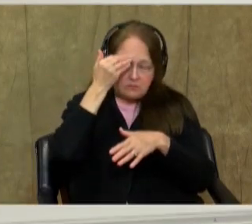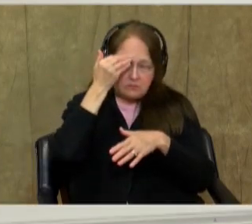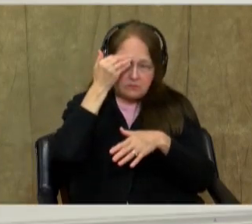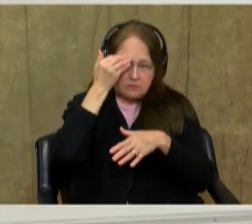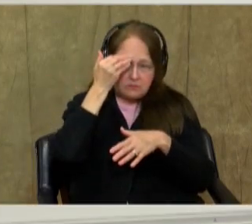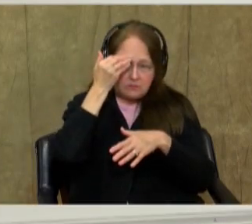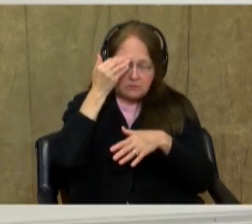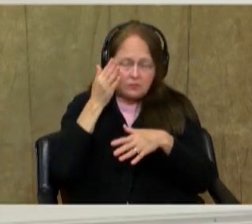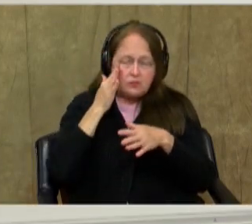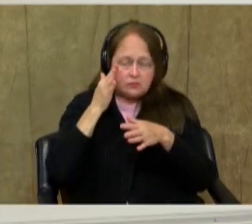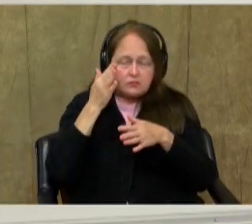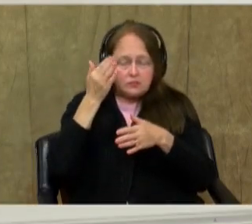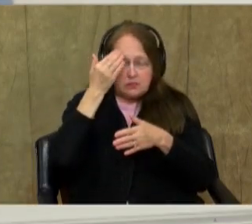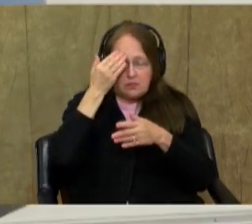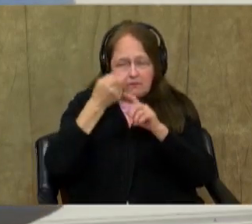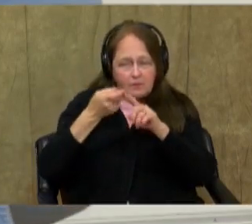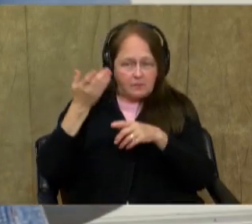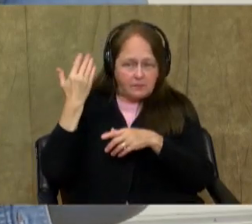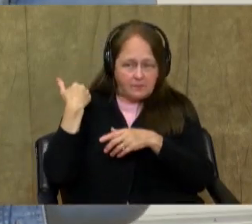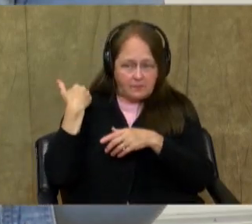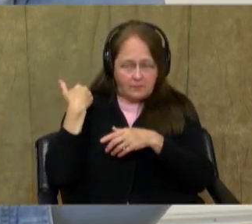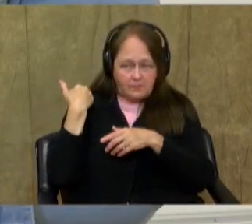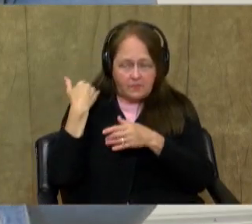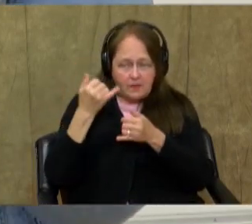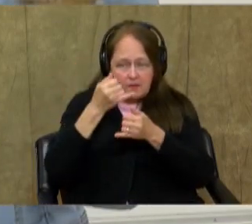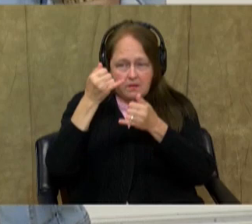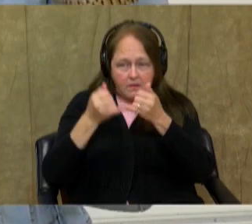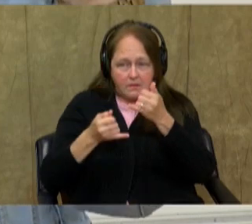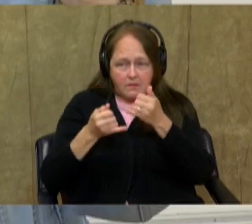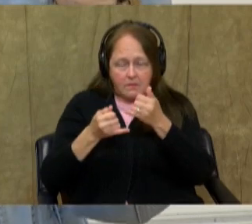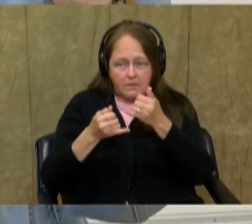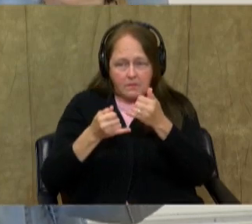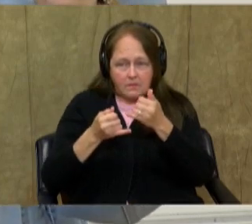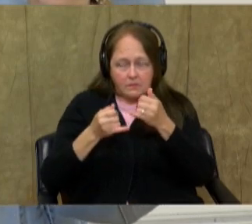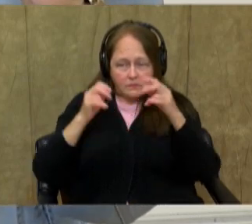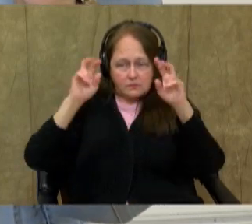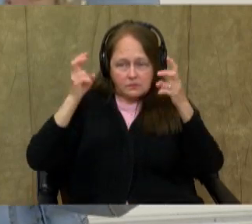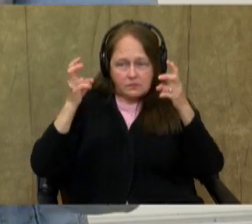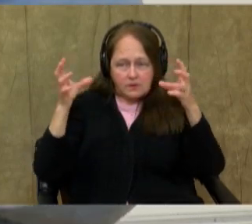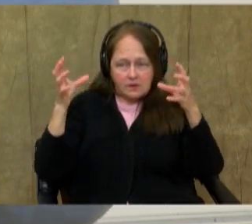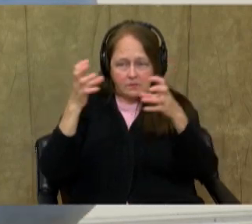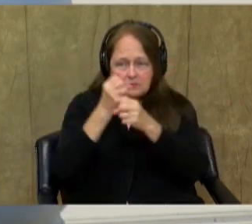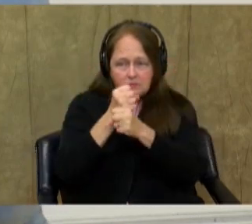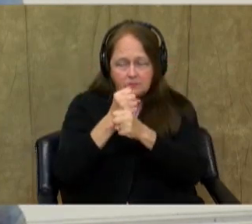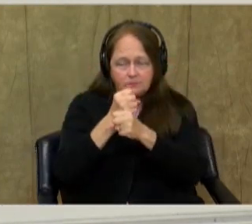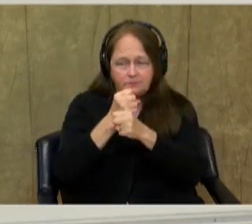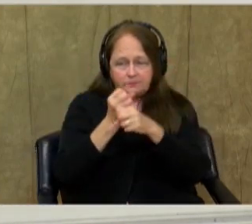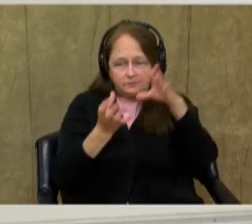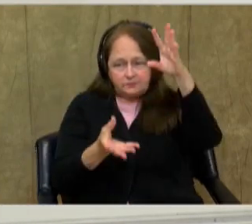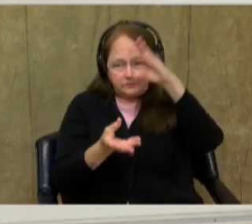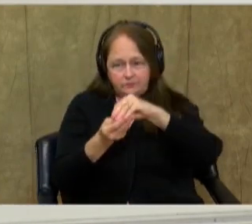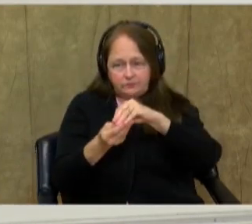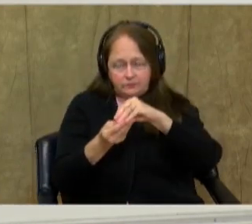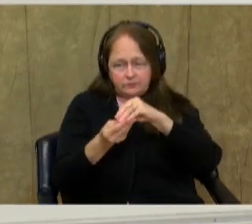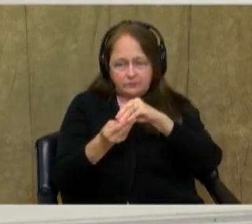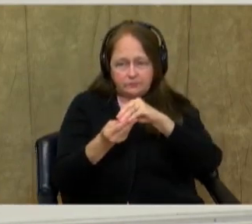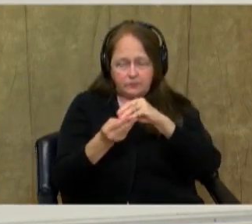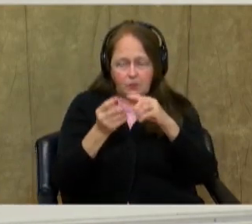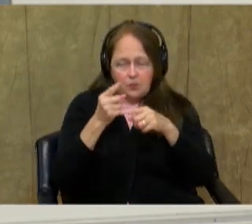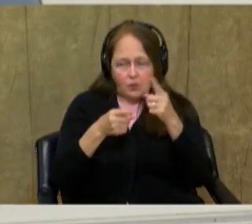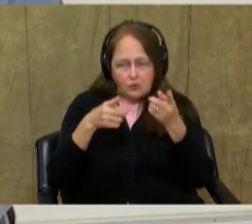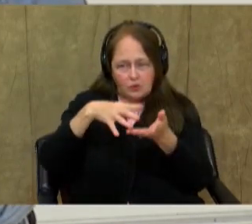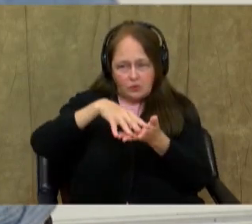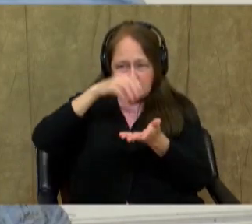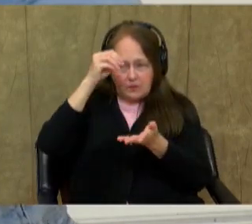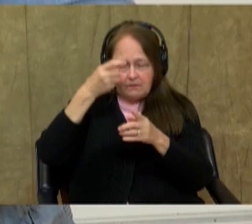comes into play. Last but not least, summarize. Now, a summary is